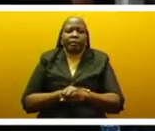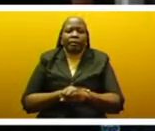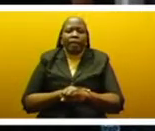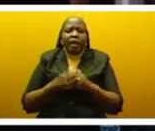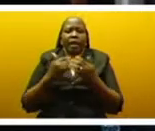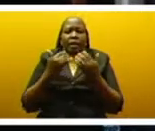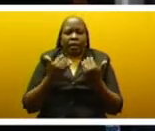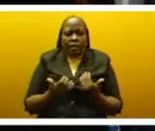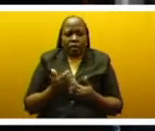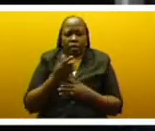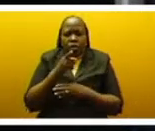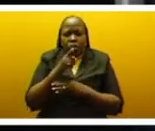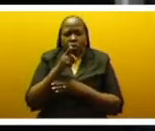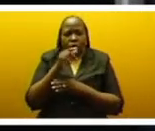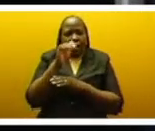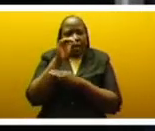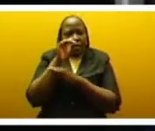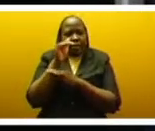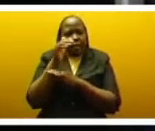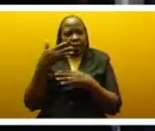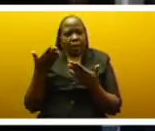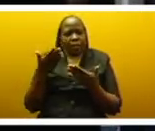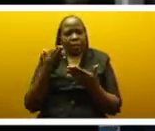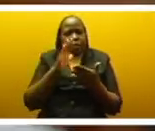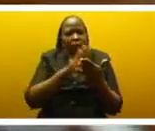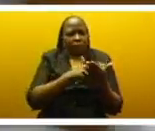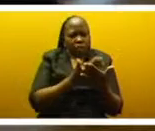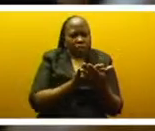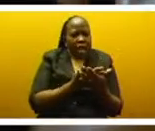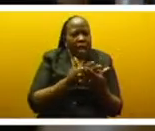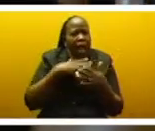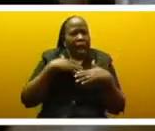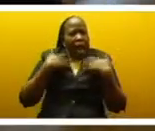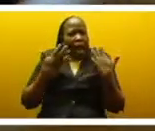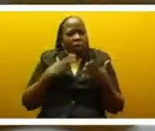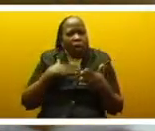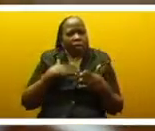of the petitioners, how did we get to this place?